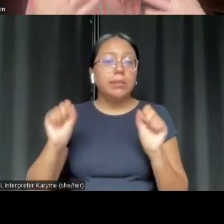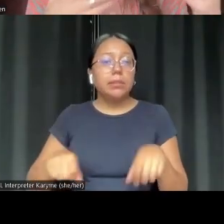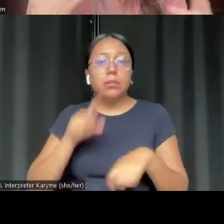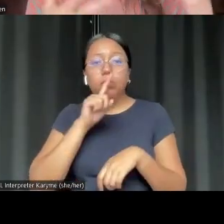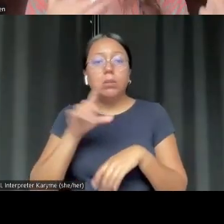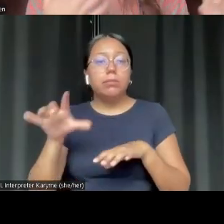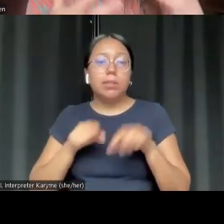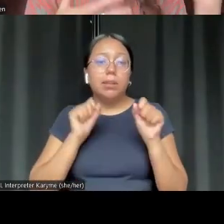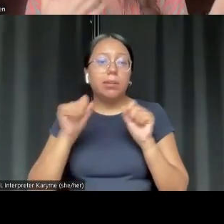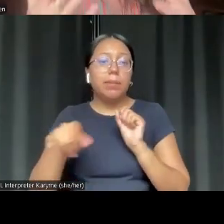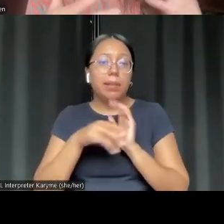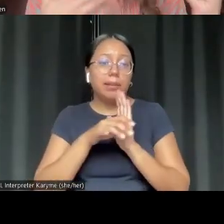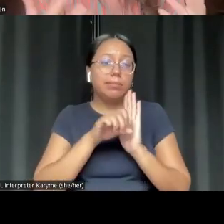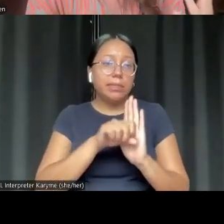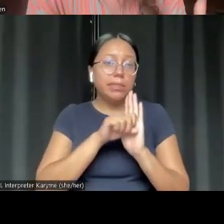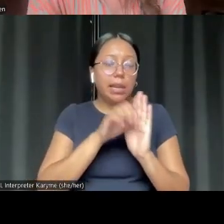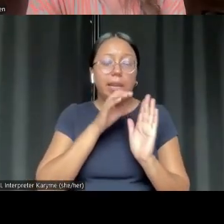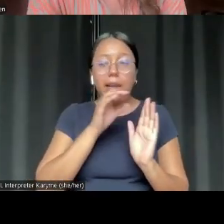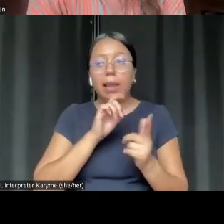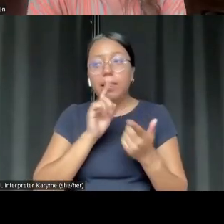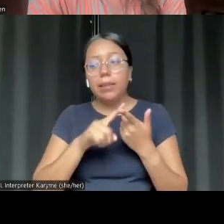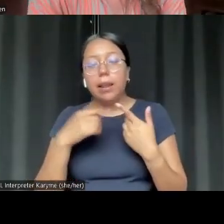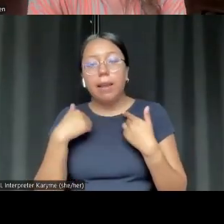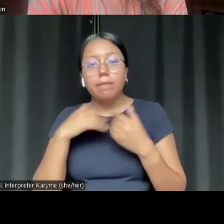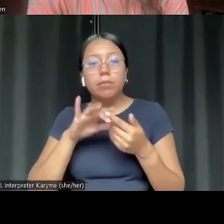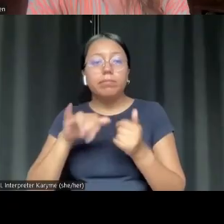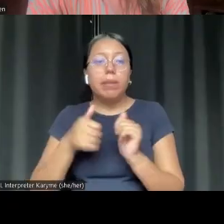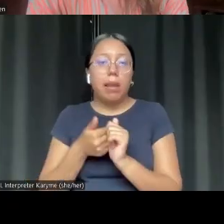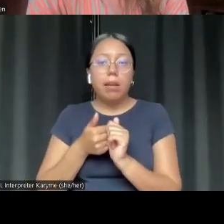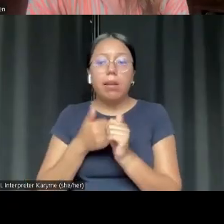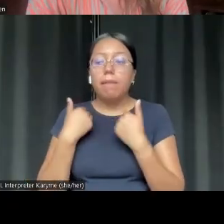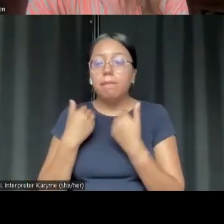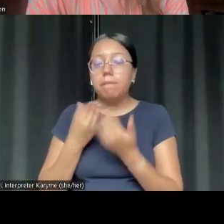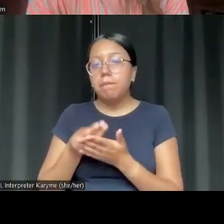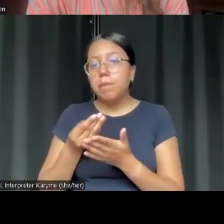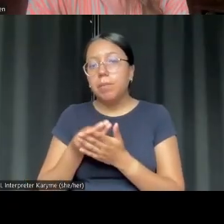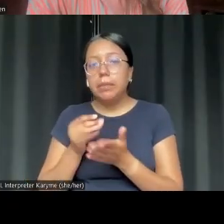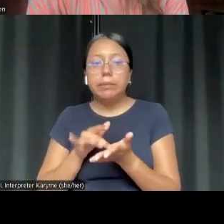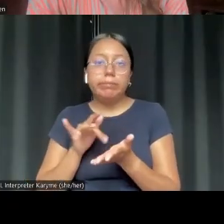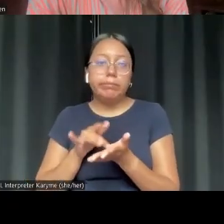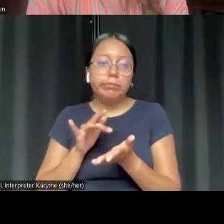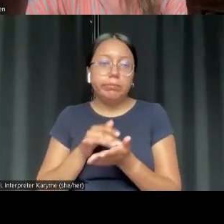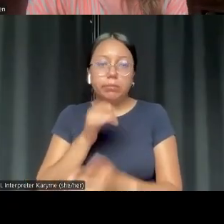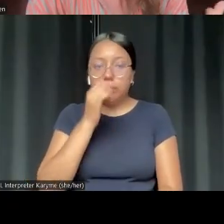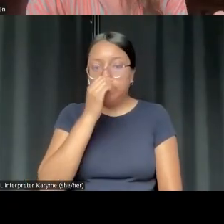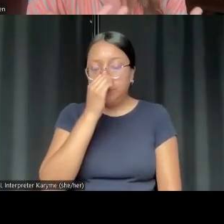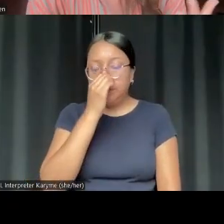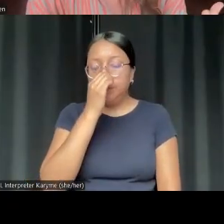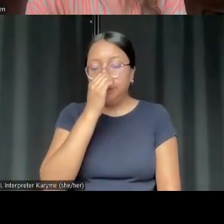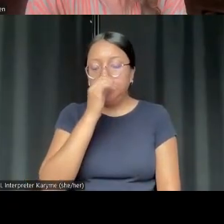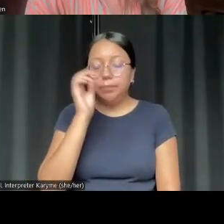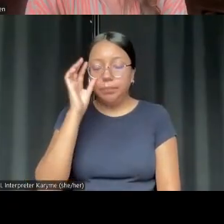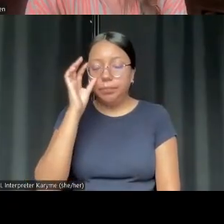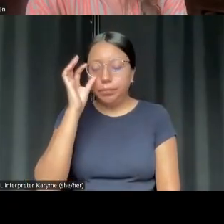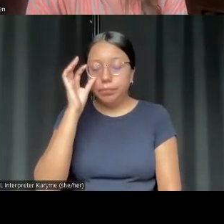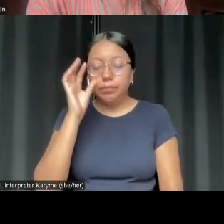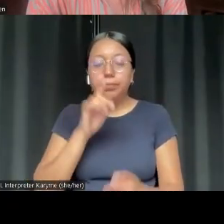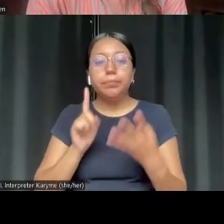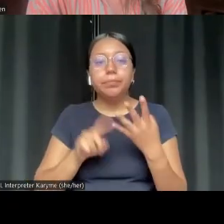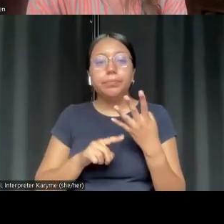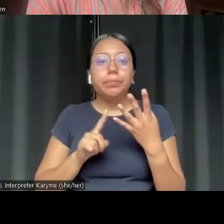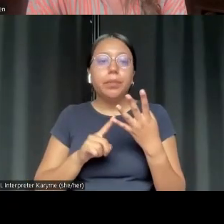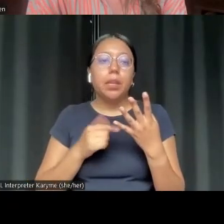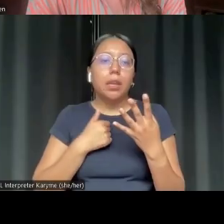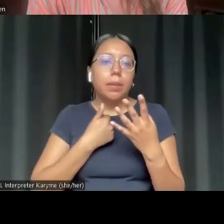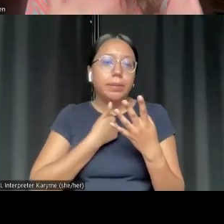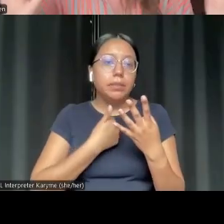up with money, legal, policy, right, all kinds of stuff. And then people object, of course, on my positionality as a non-disabled person